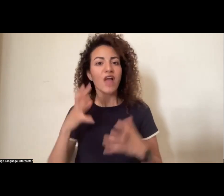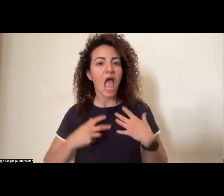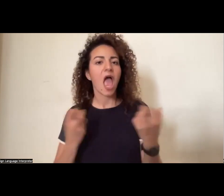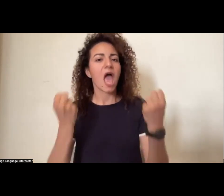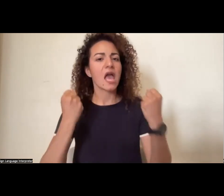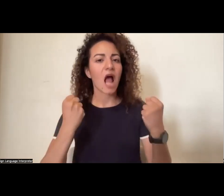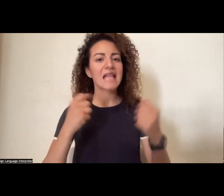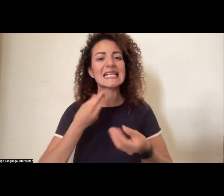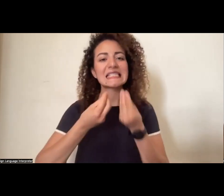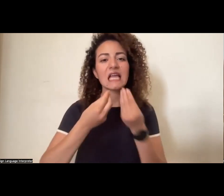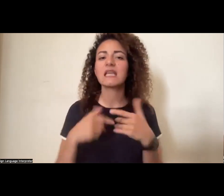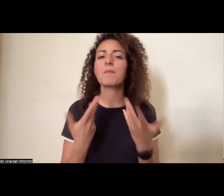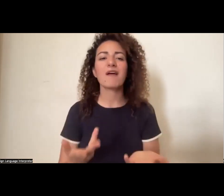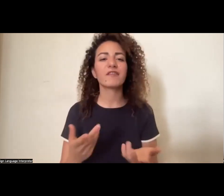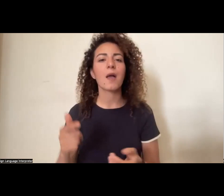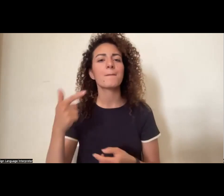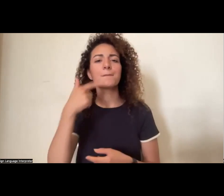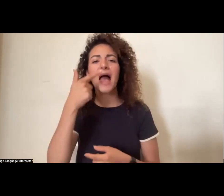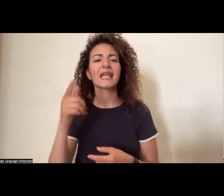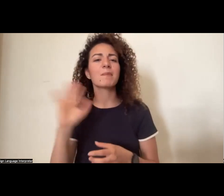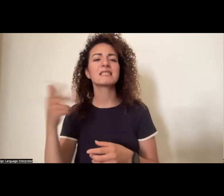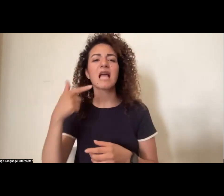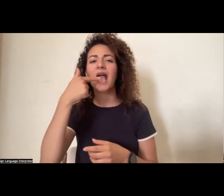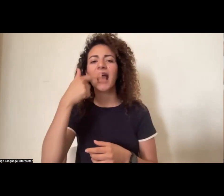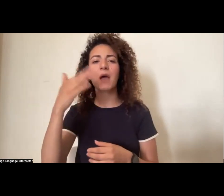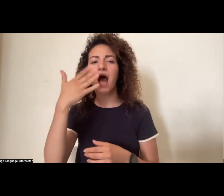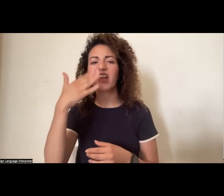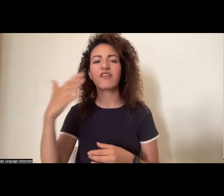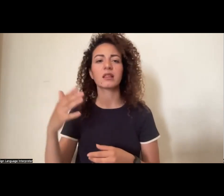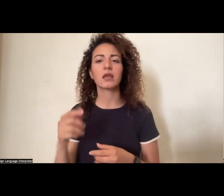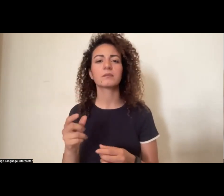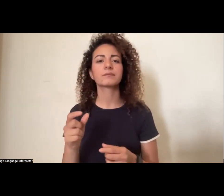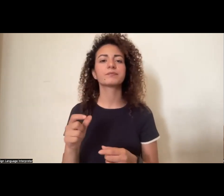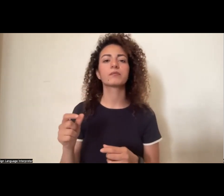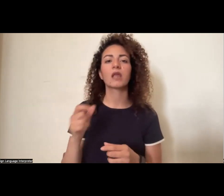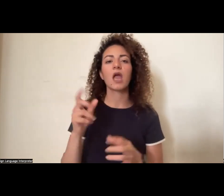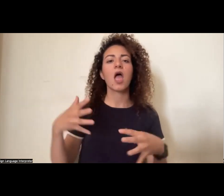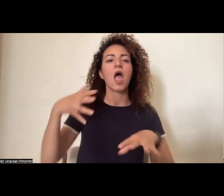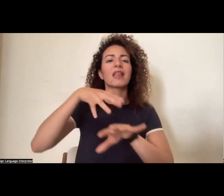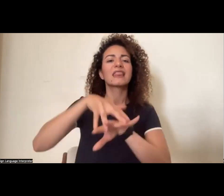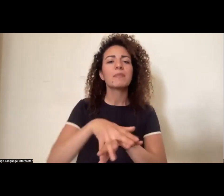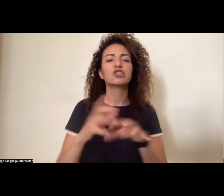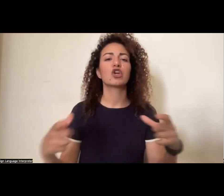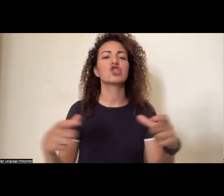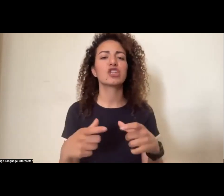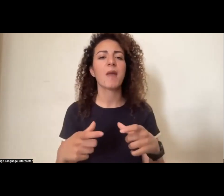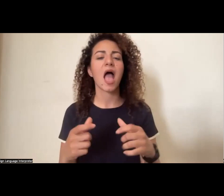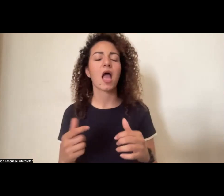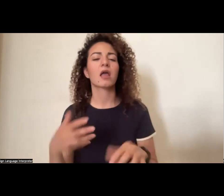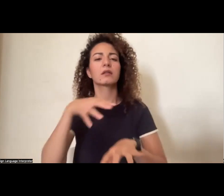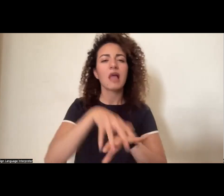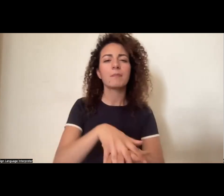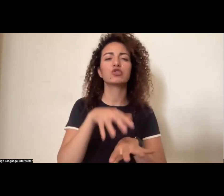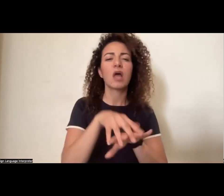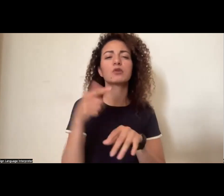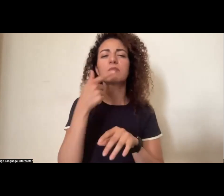social inclusion is being used, like this example that I just gave, as a buzzword, as a box checking, and is